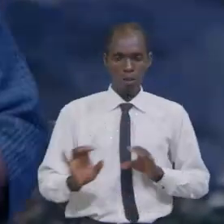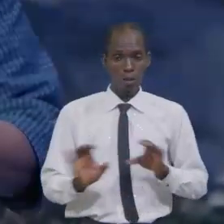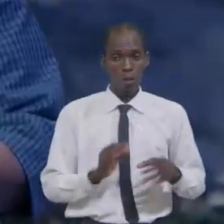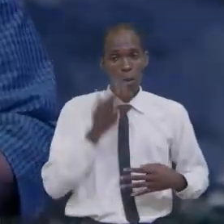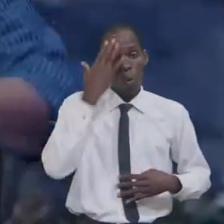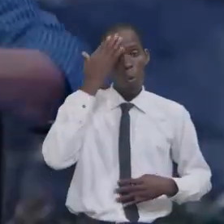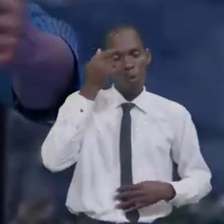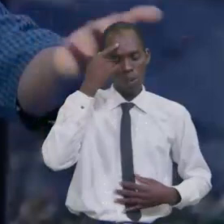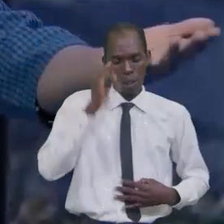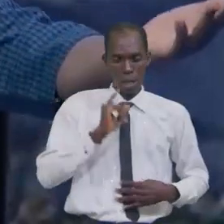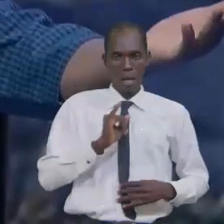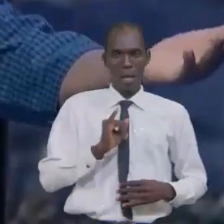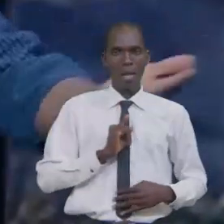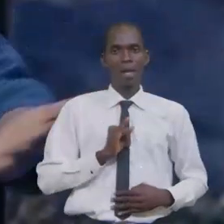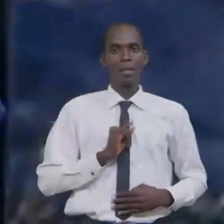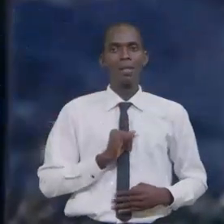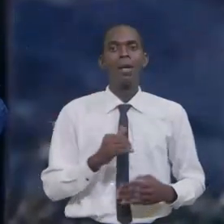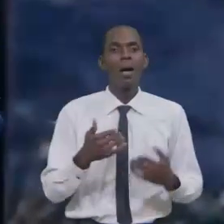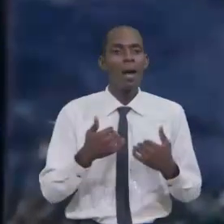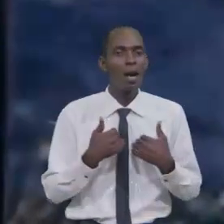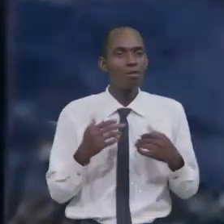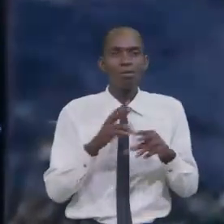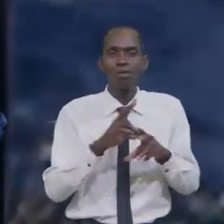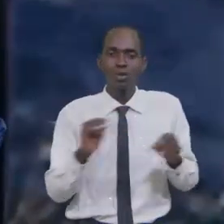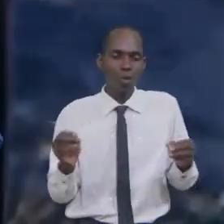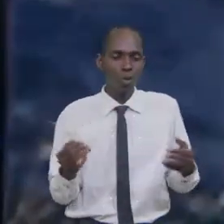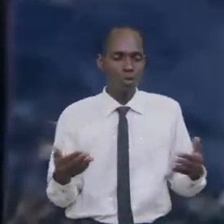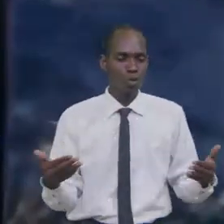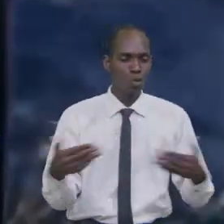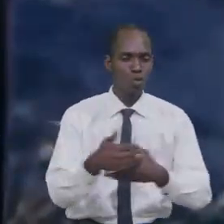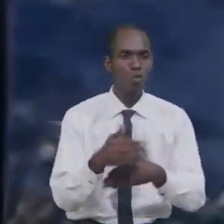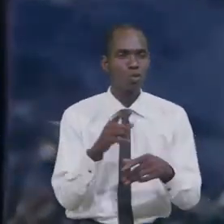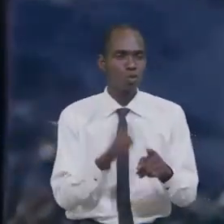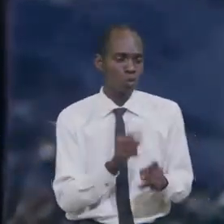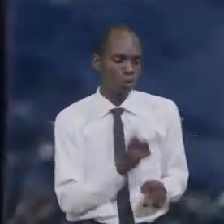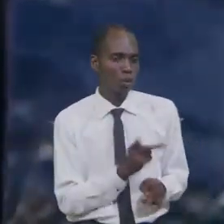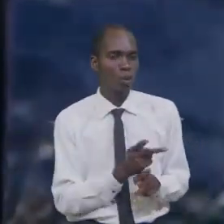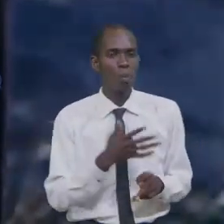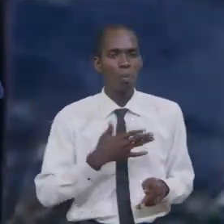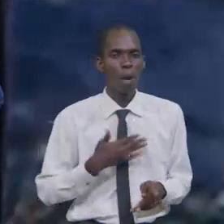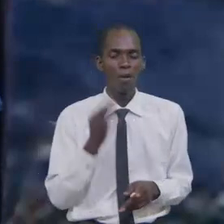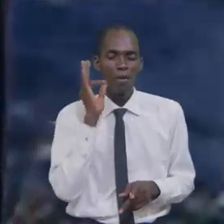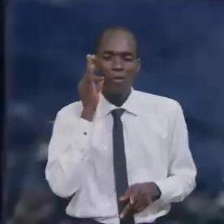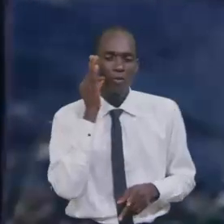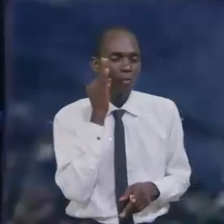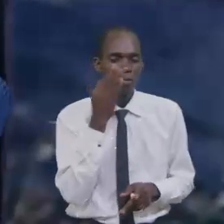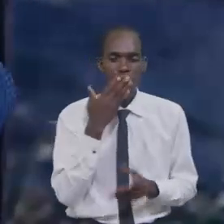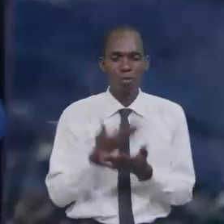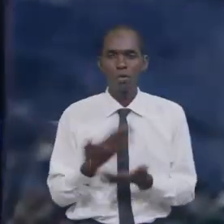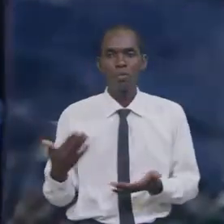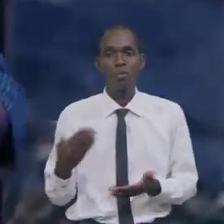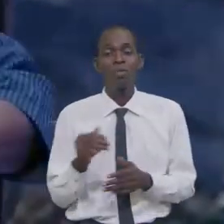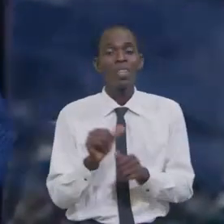That's another I, have no room where to bestow my fruits. Everything is